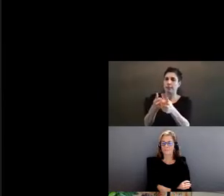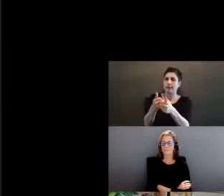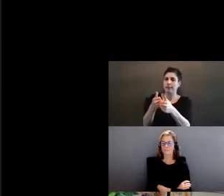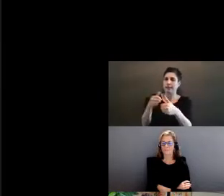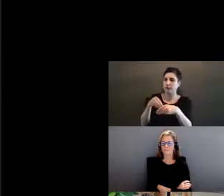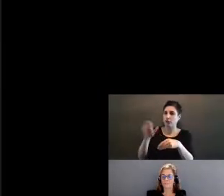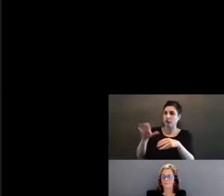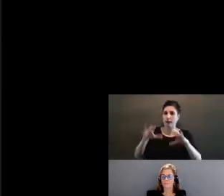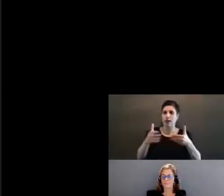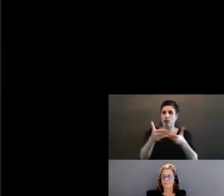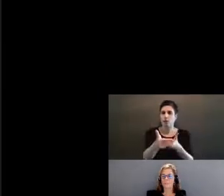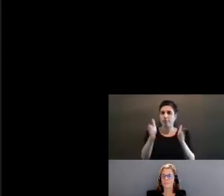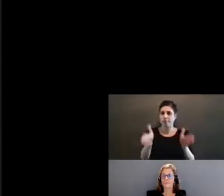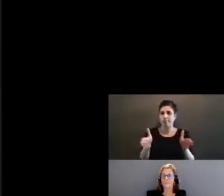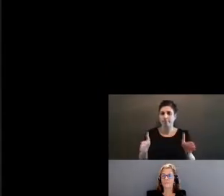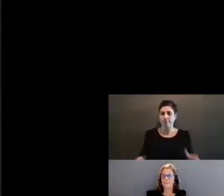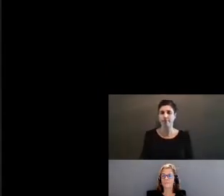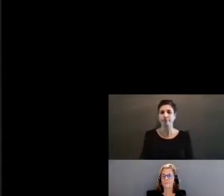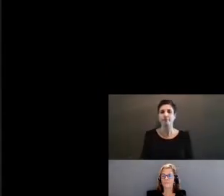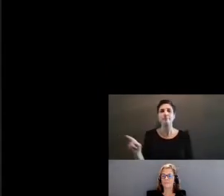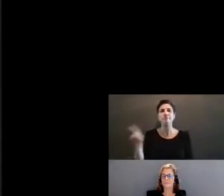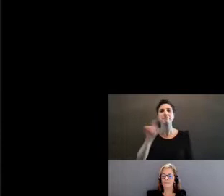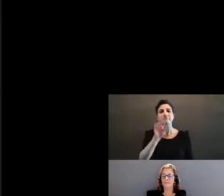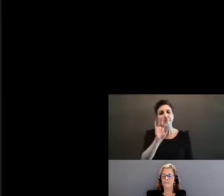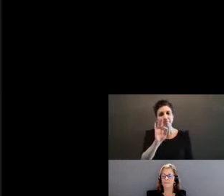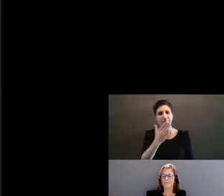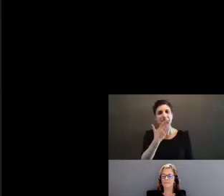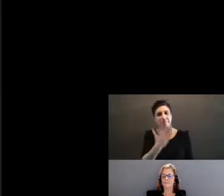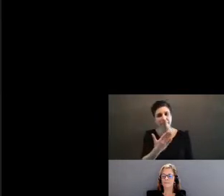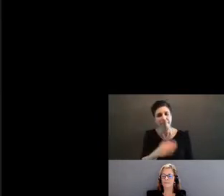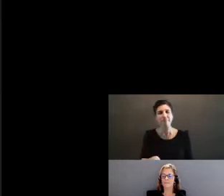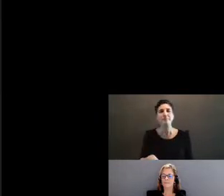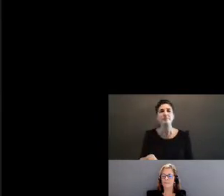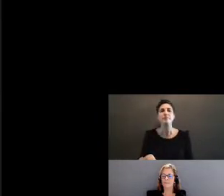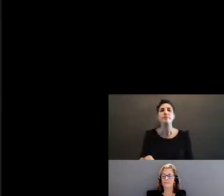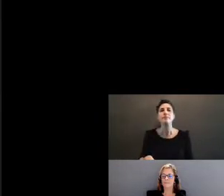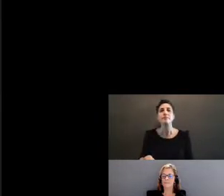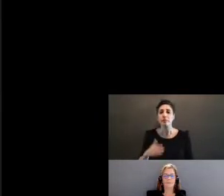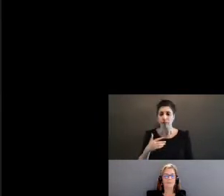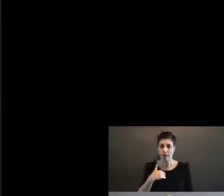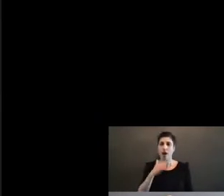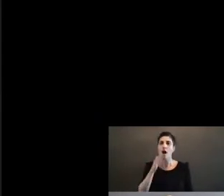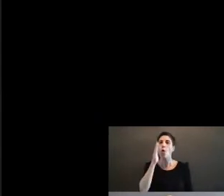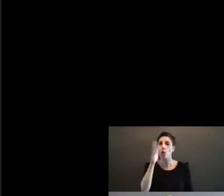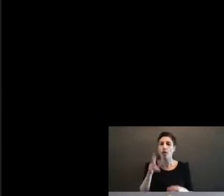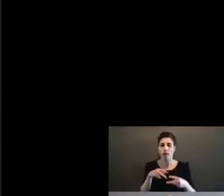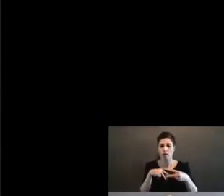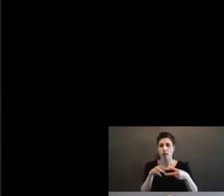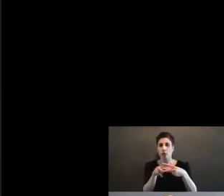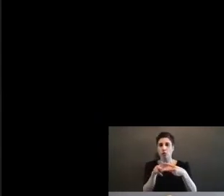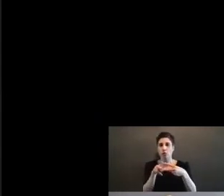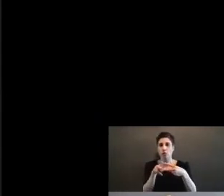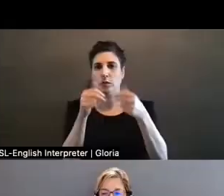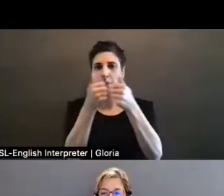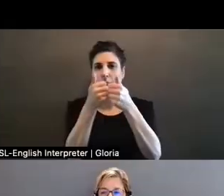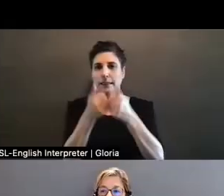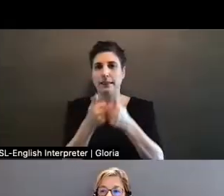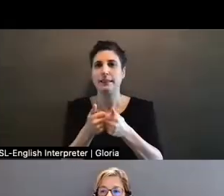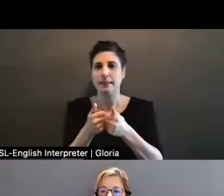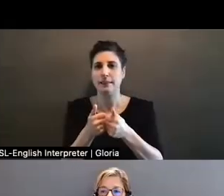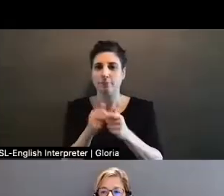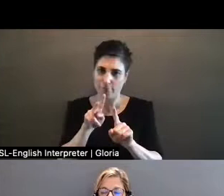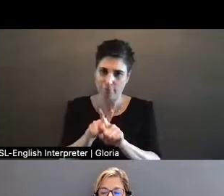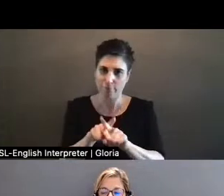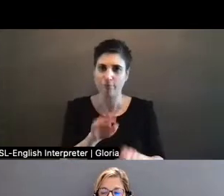Thank you, Tracy. I'm going to be taking a look at how to actually use 2 different games in your classroom. So this